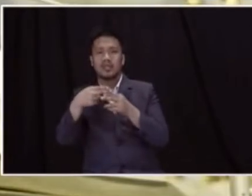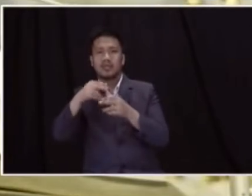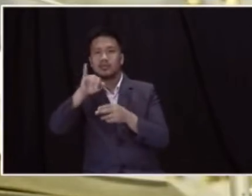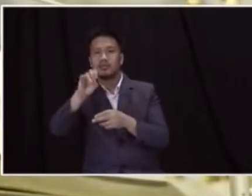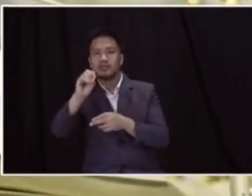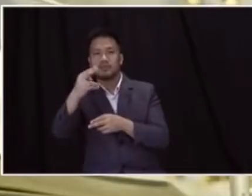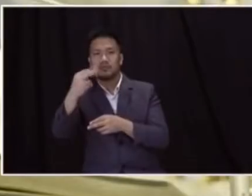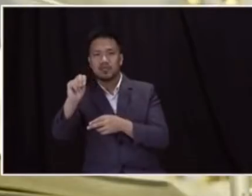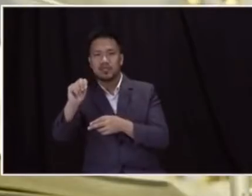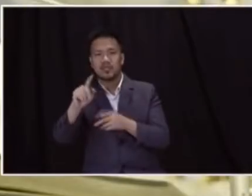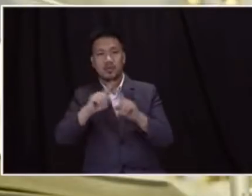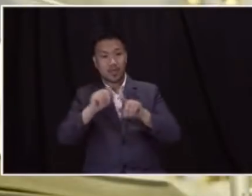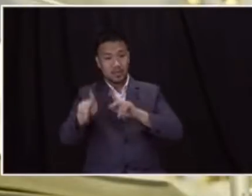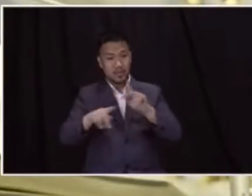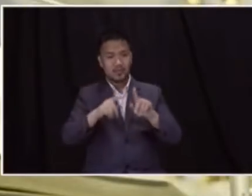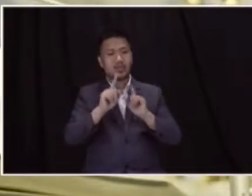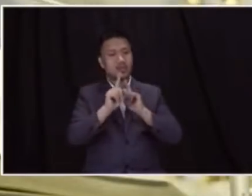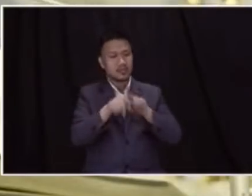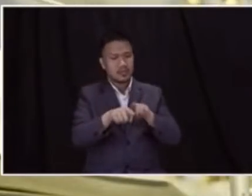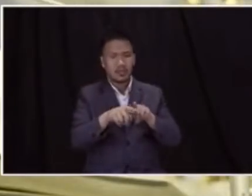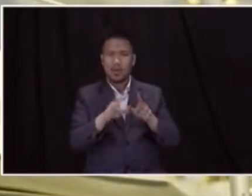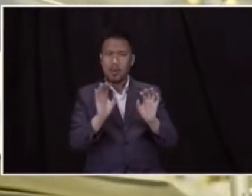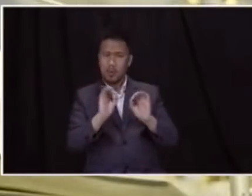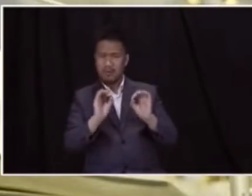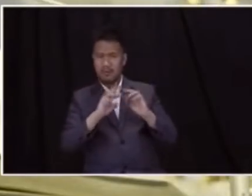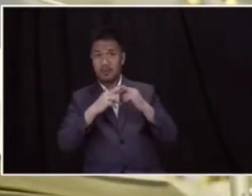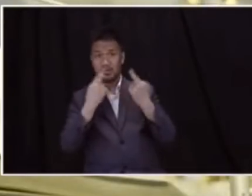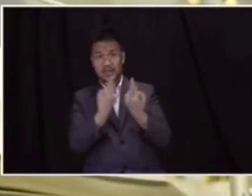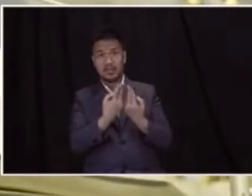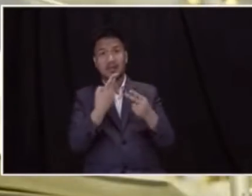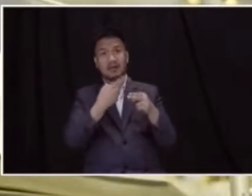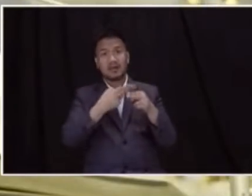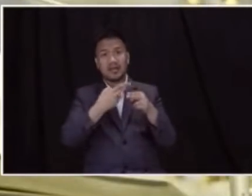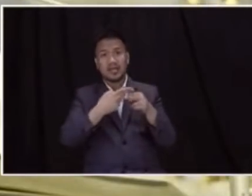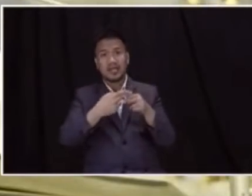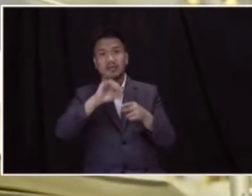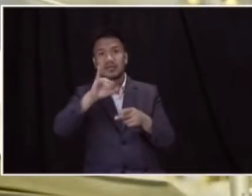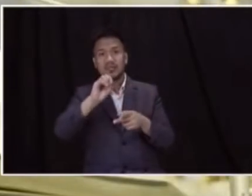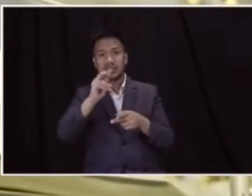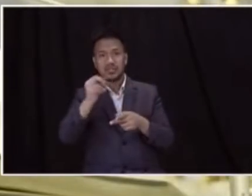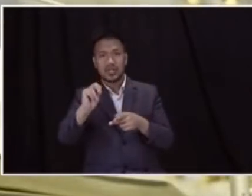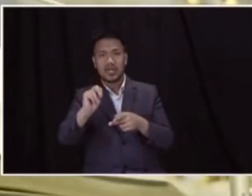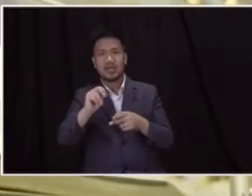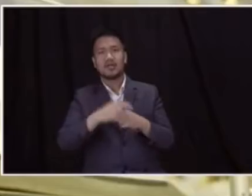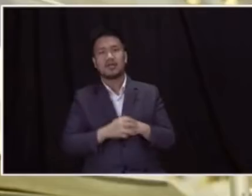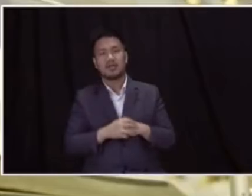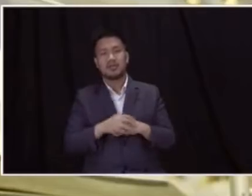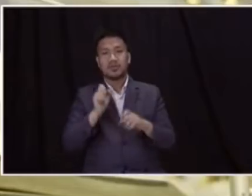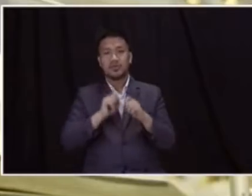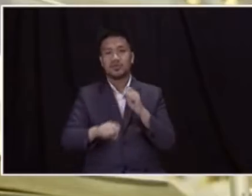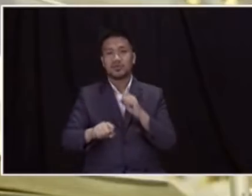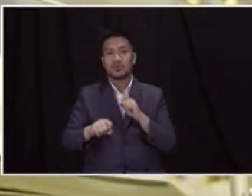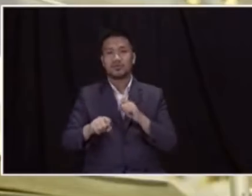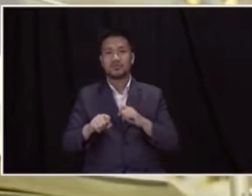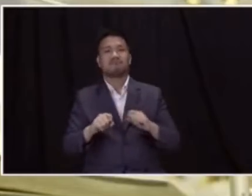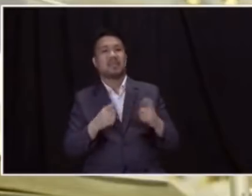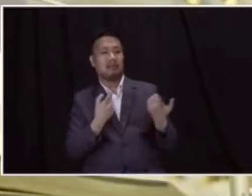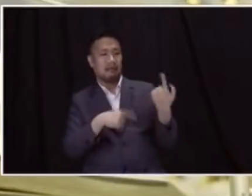they answered her, "There is no one among your relatives who has this name." So they made